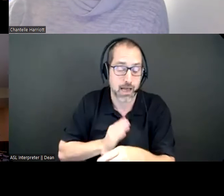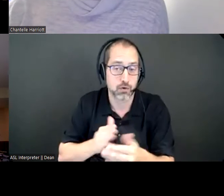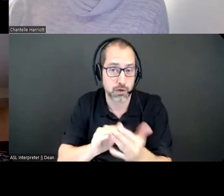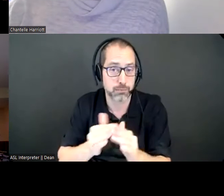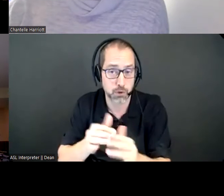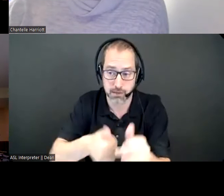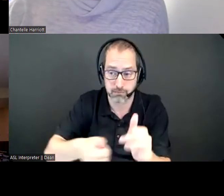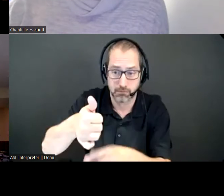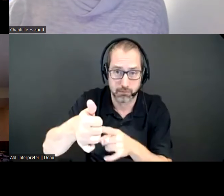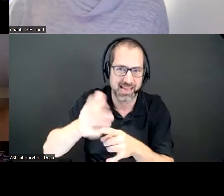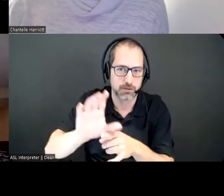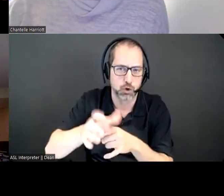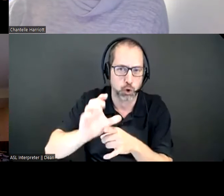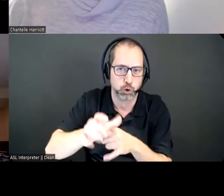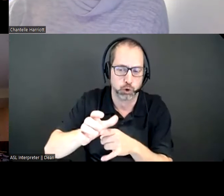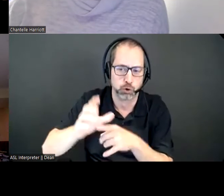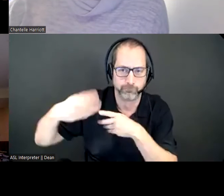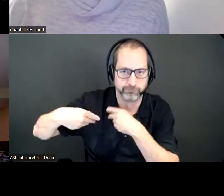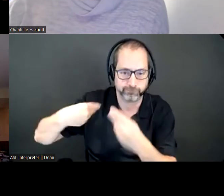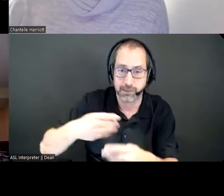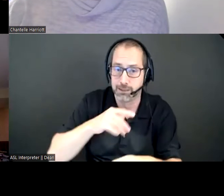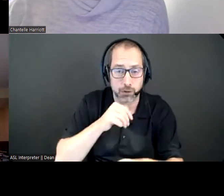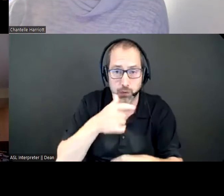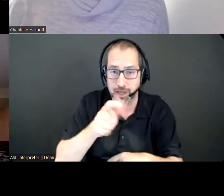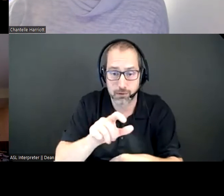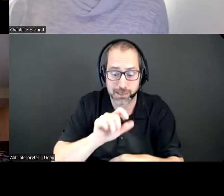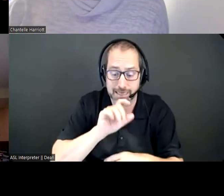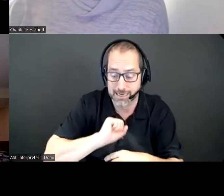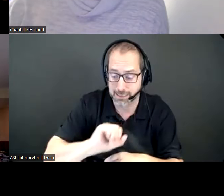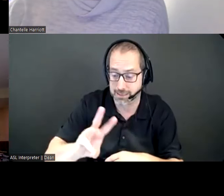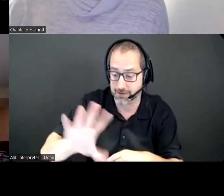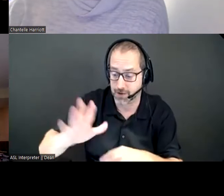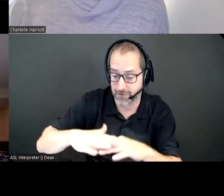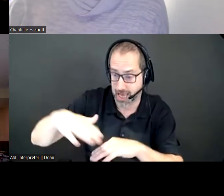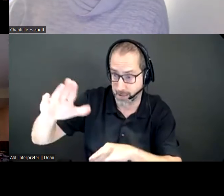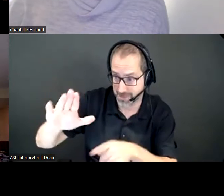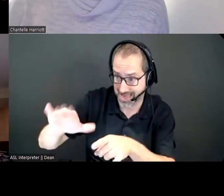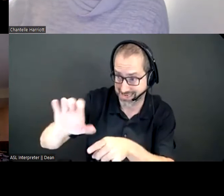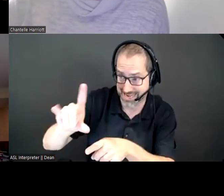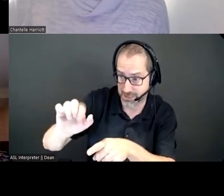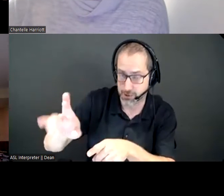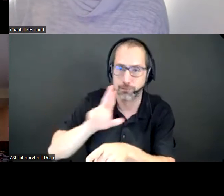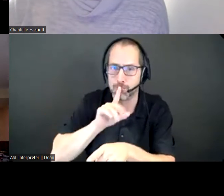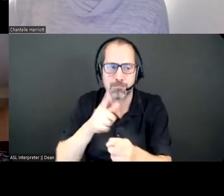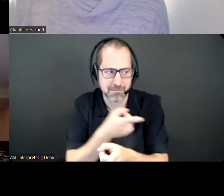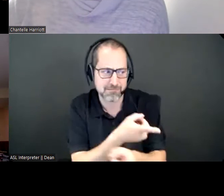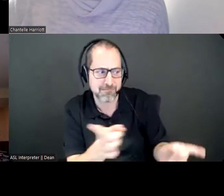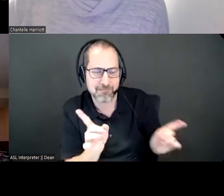a cultural thing, and you don't have to be 65 to be an elder. So I have to really be clear about that